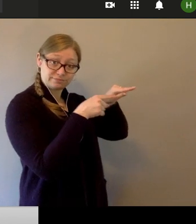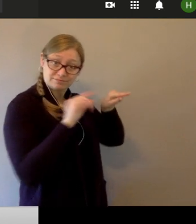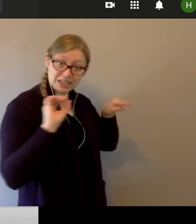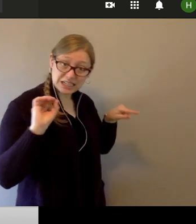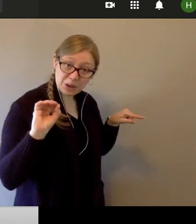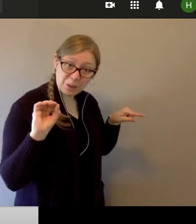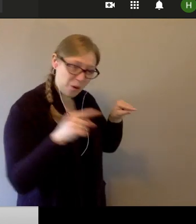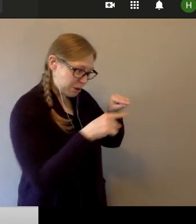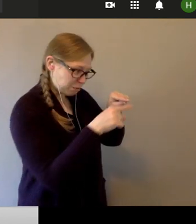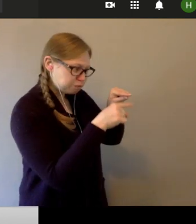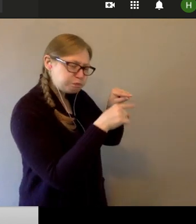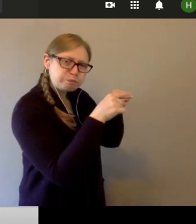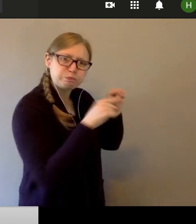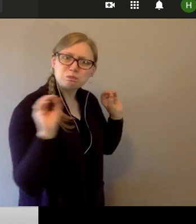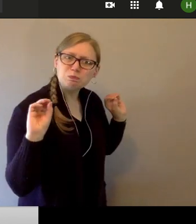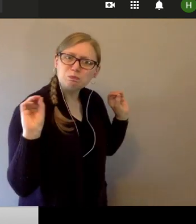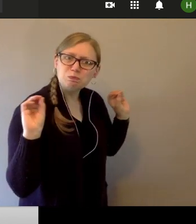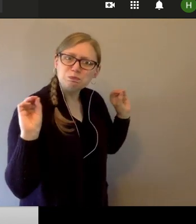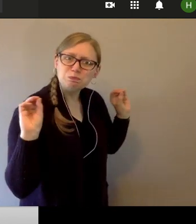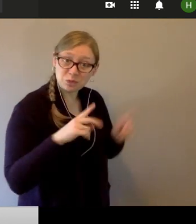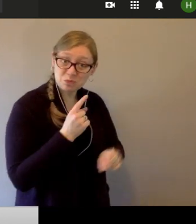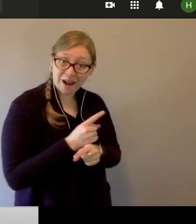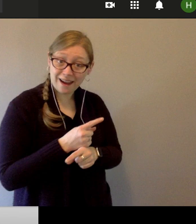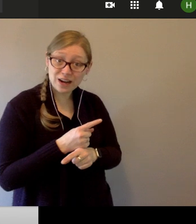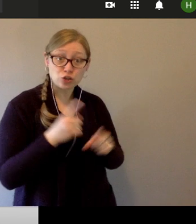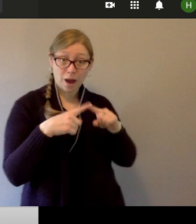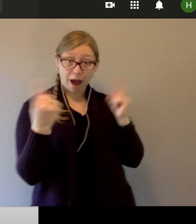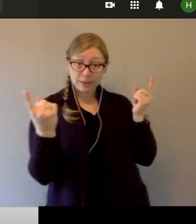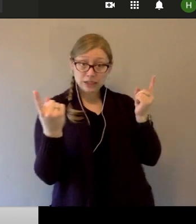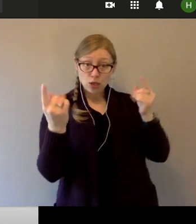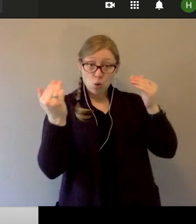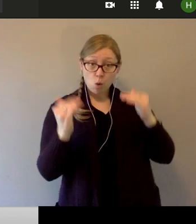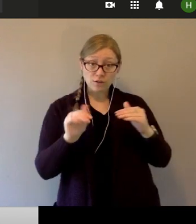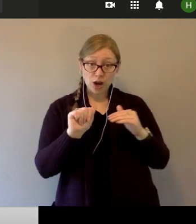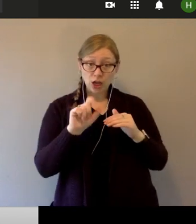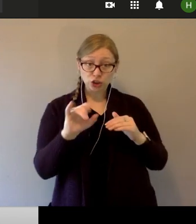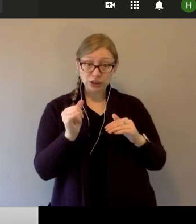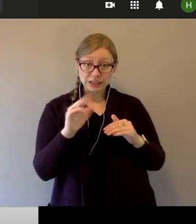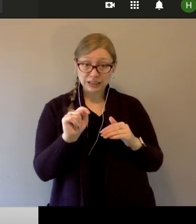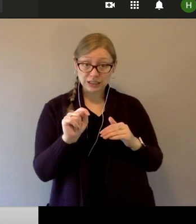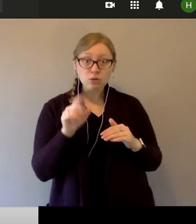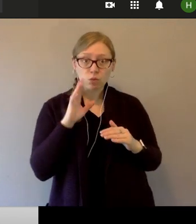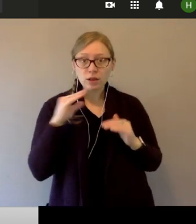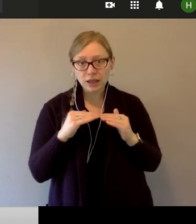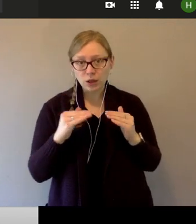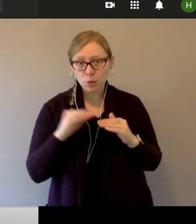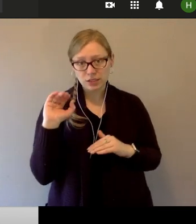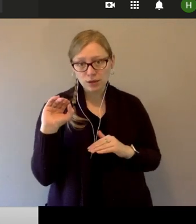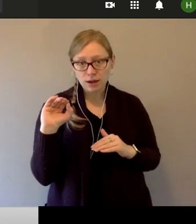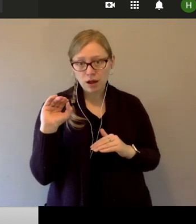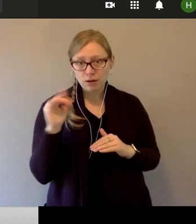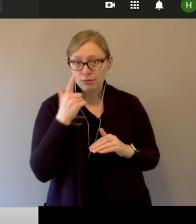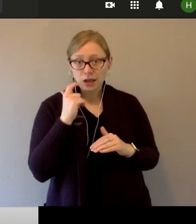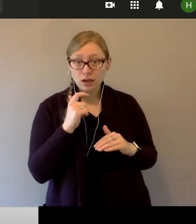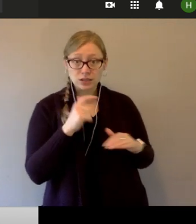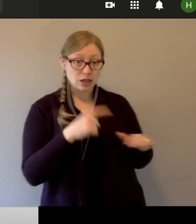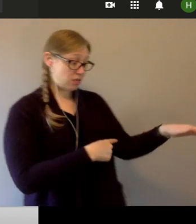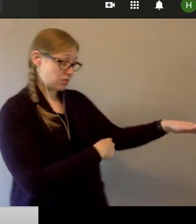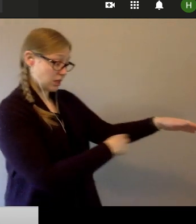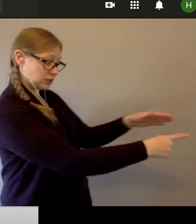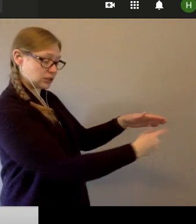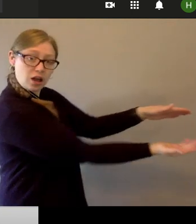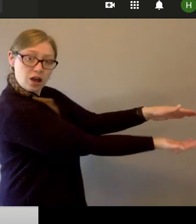the opposite over the adjacent is going to be equal to 0 because the adjacent's always got whatever